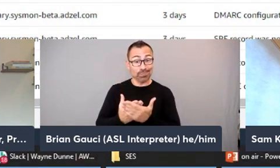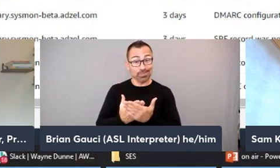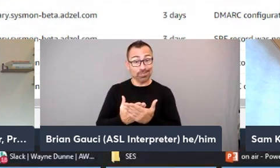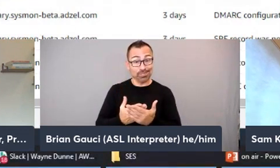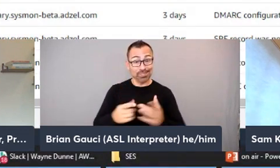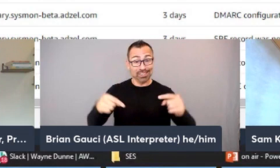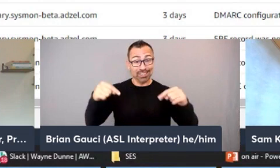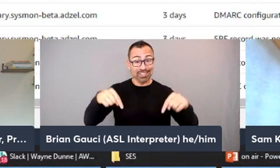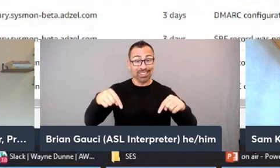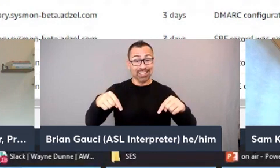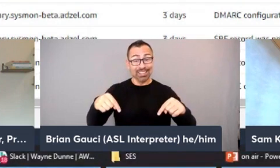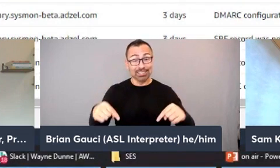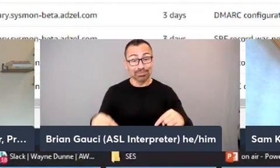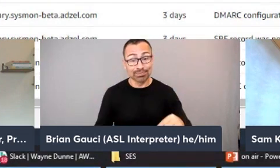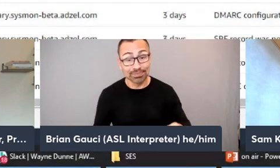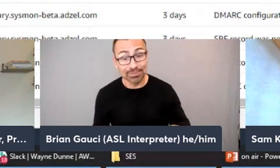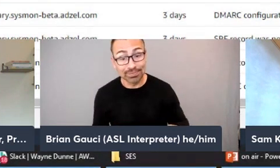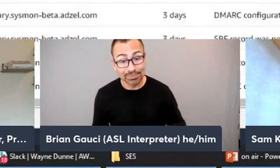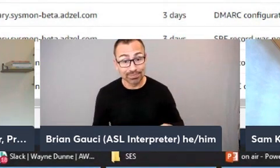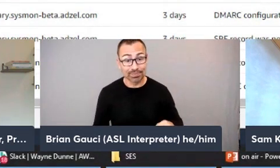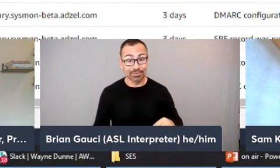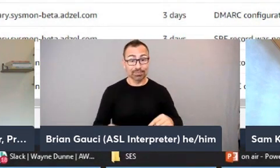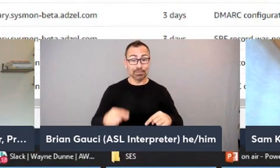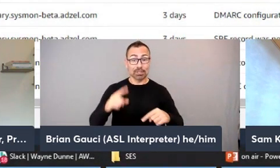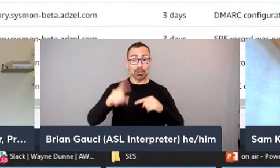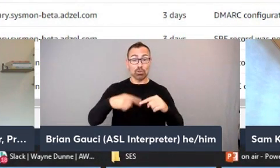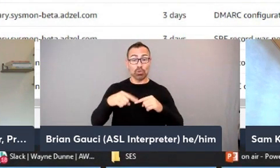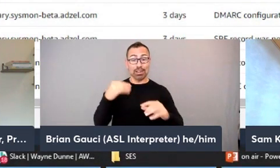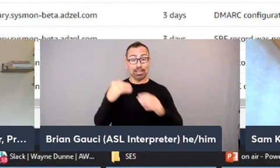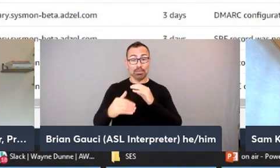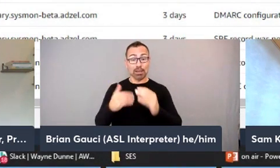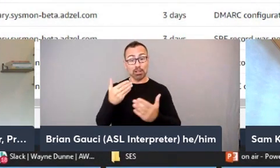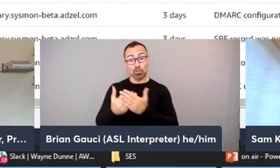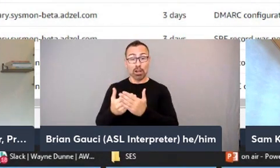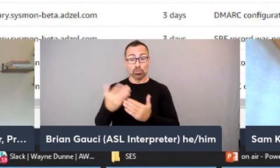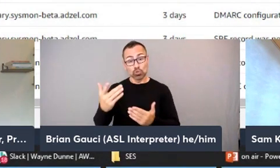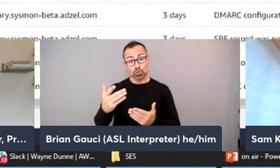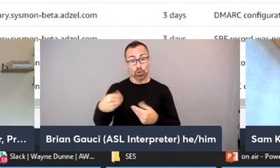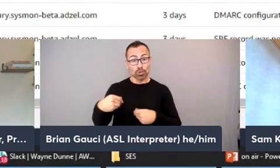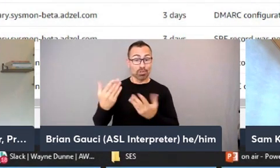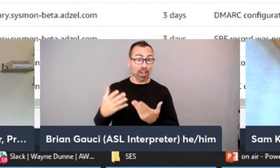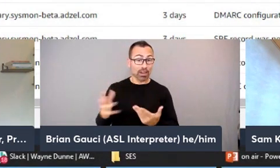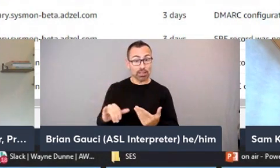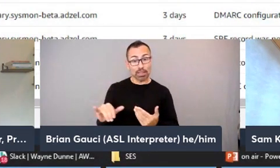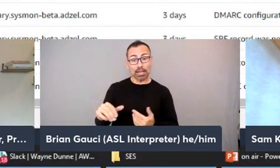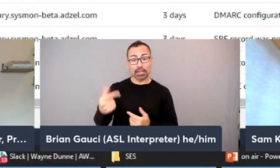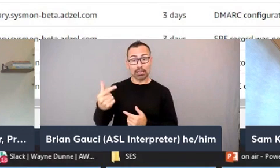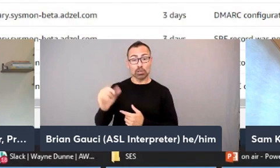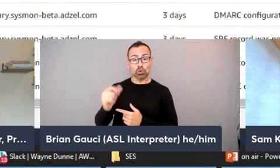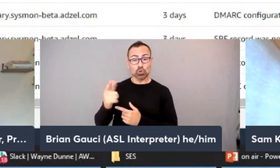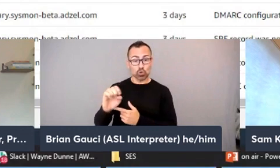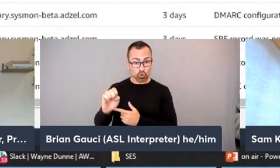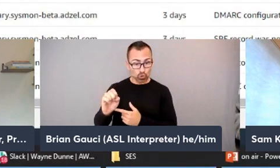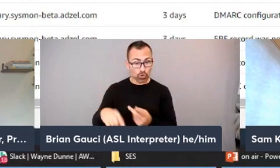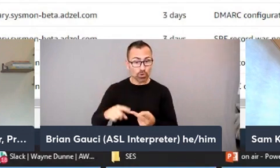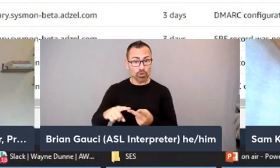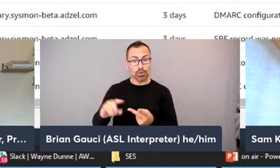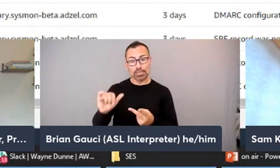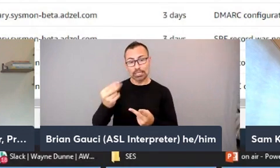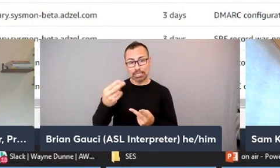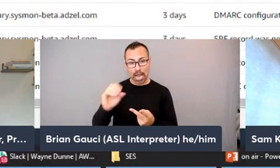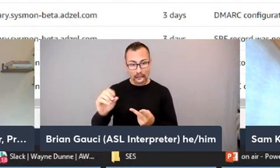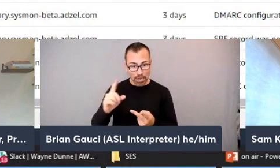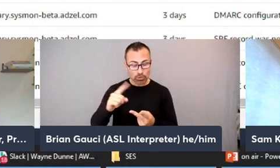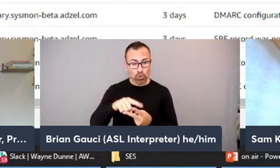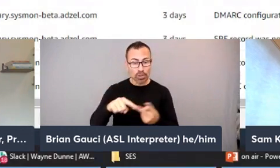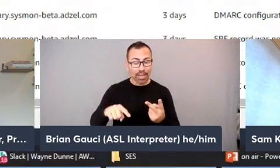of custody, that when an email comes to a provider like Google or Yahoo, that it is coming from a domain that is given permission for it to